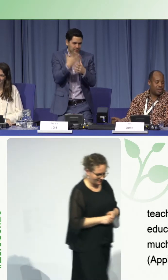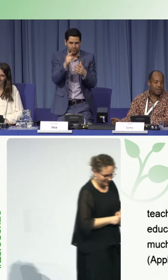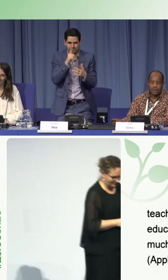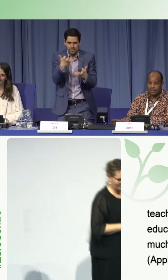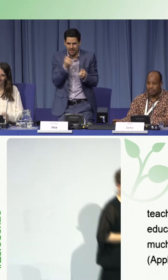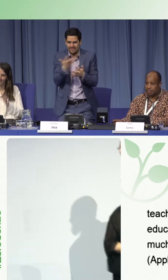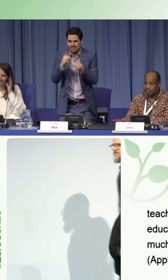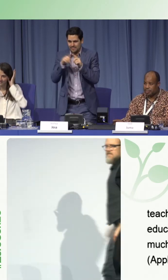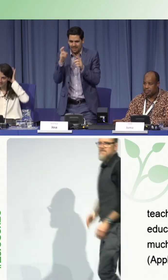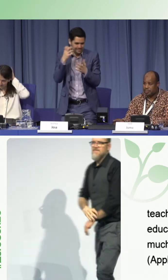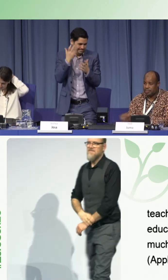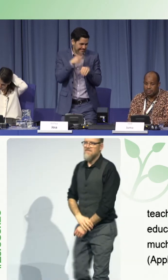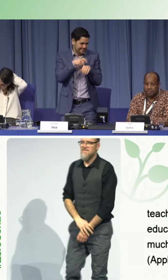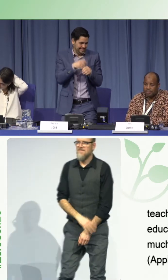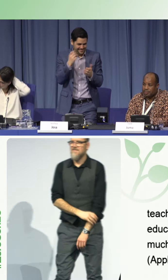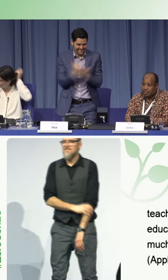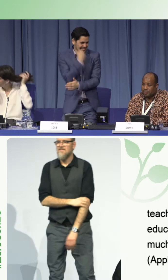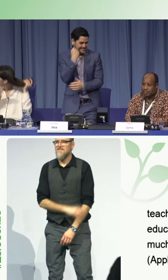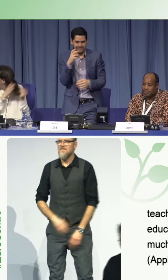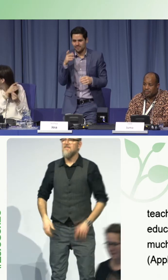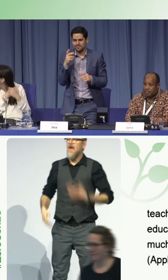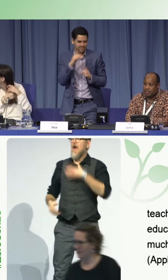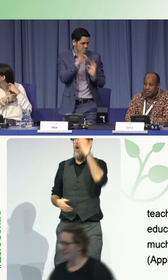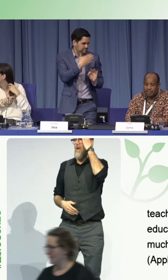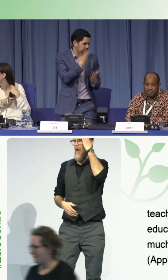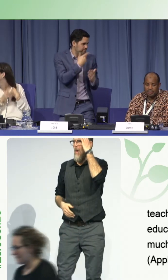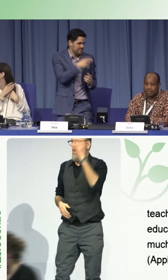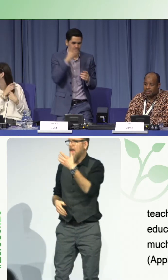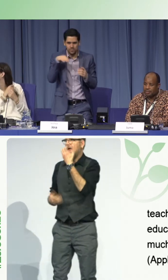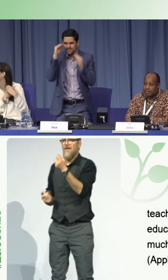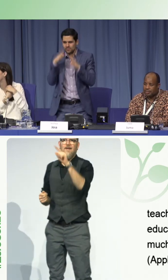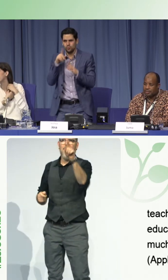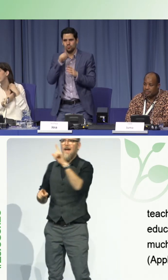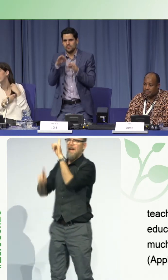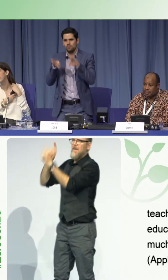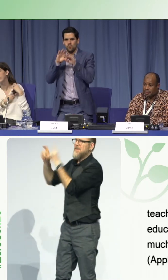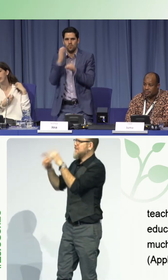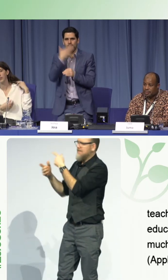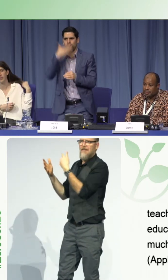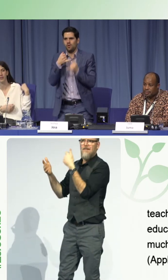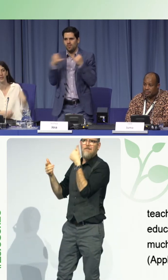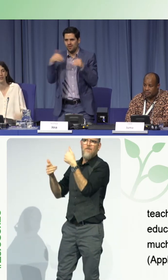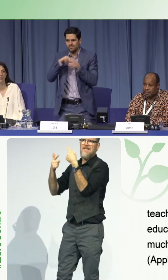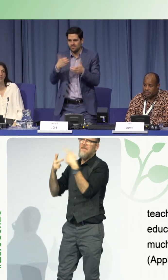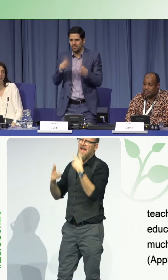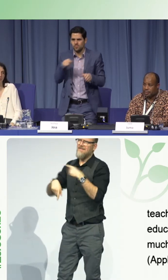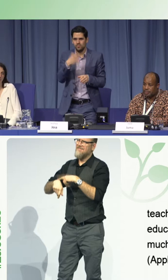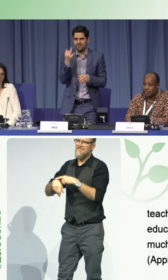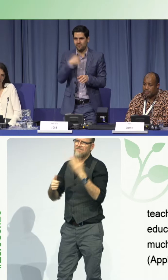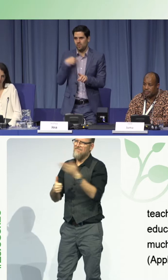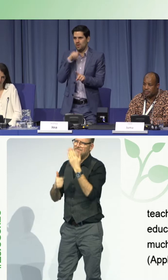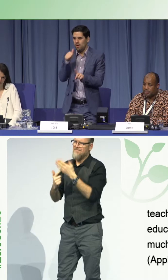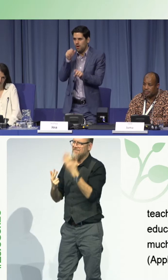I know we have a lot of information to share, and there's only a limited amount of time, but thank you very much for that. It was wonderful to